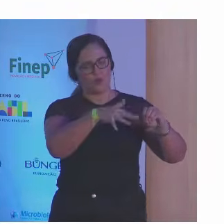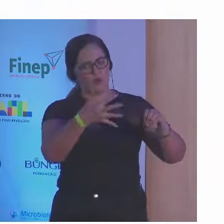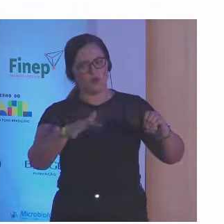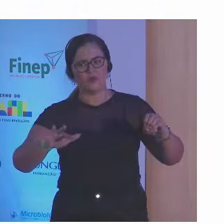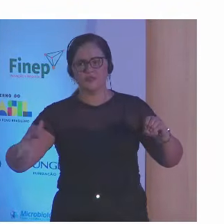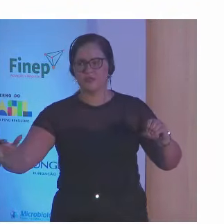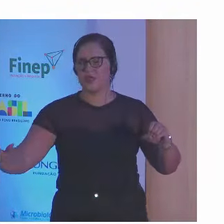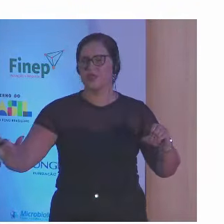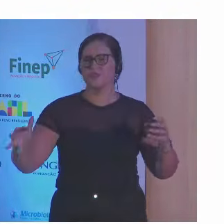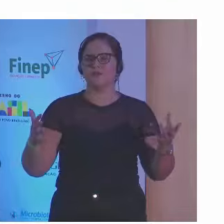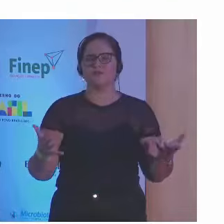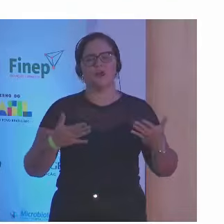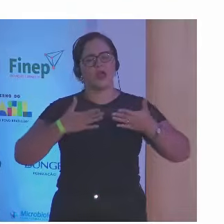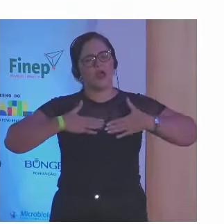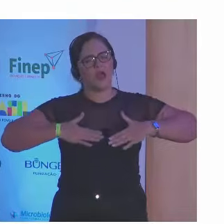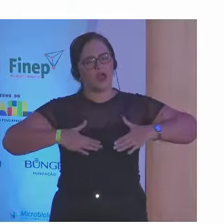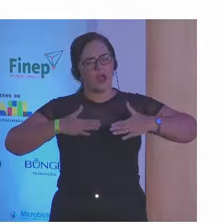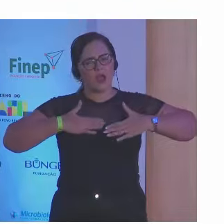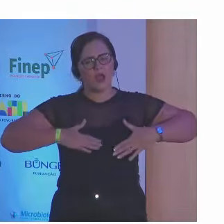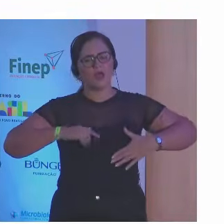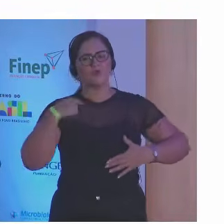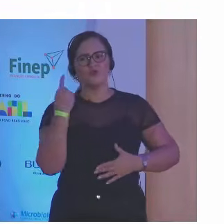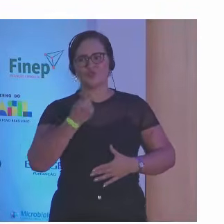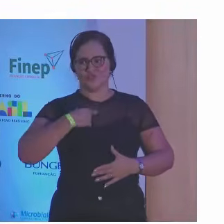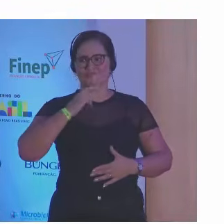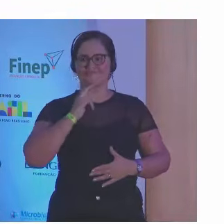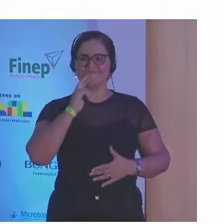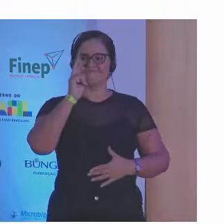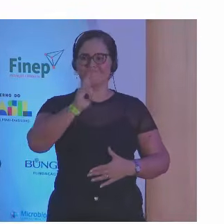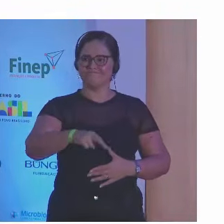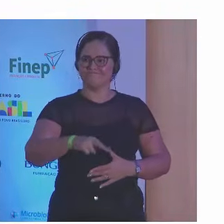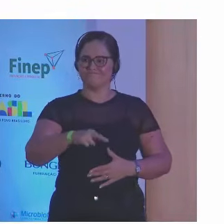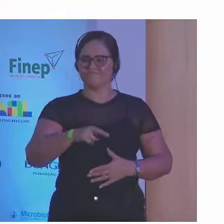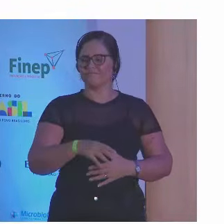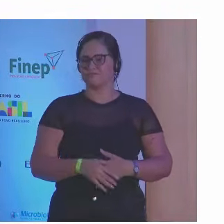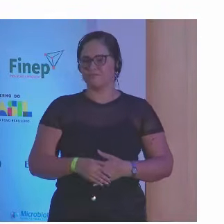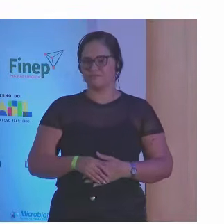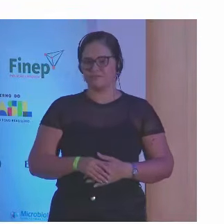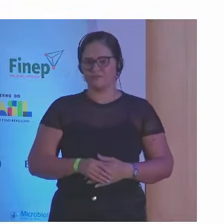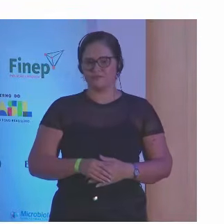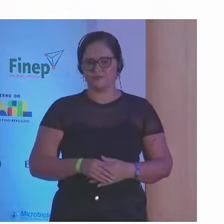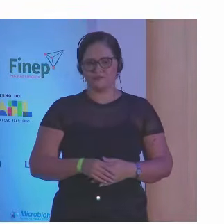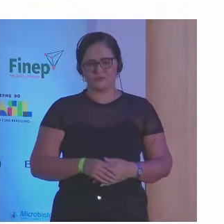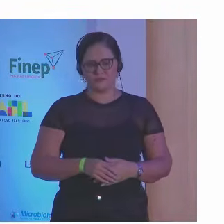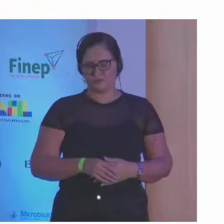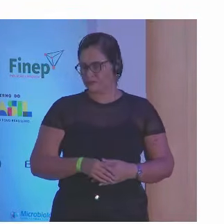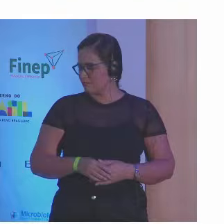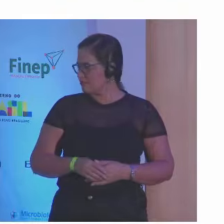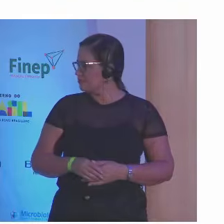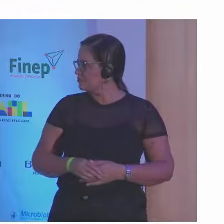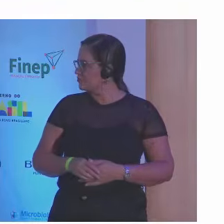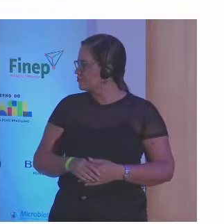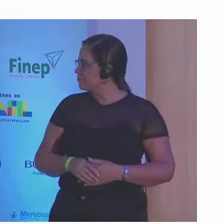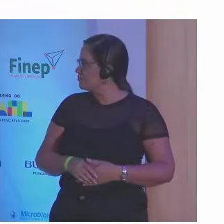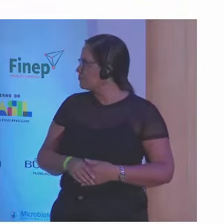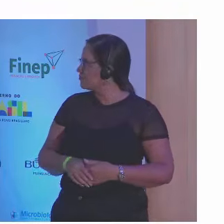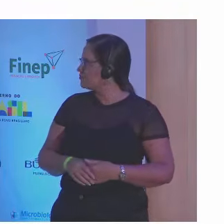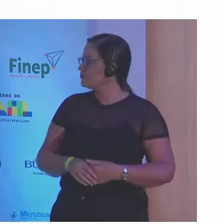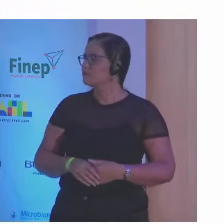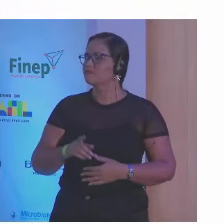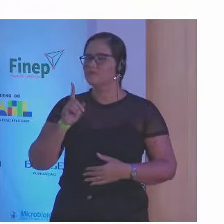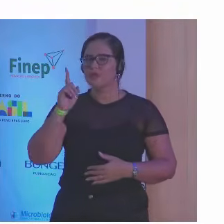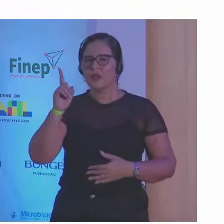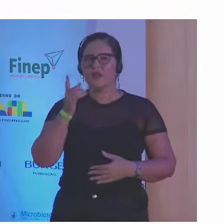the currents, and you recognize the Atlantic facade of Europe with Spain in the middle, Africa, a bit of France, UK, and